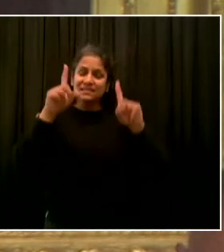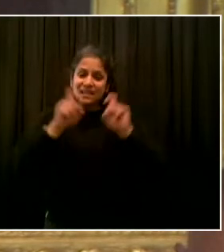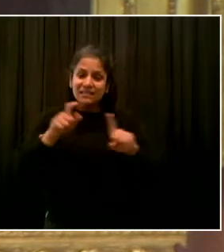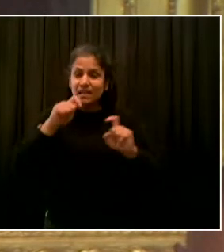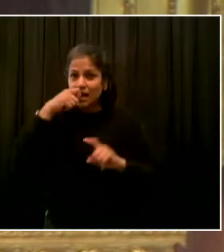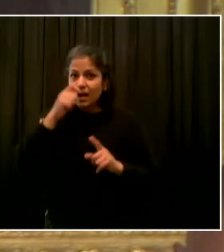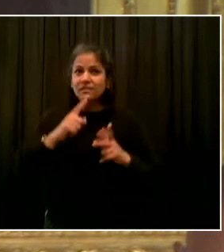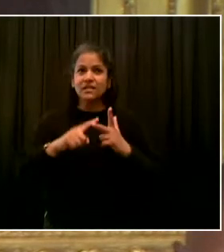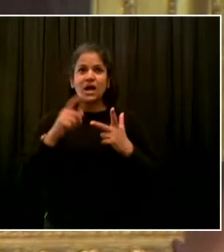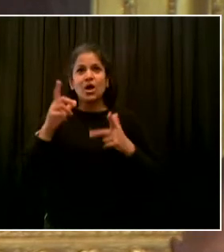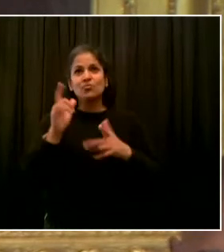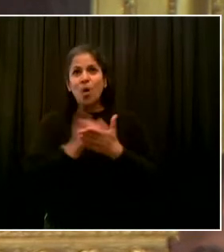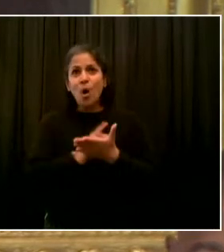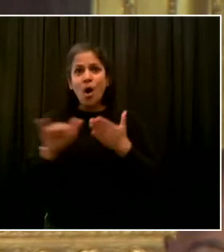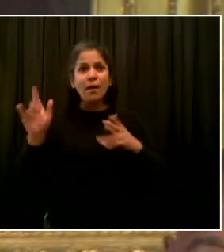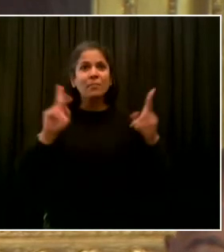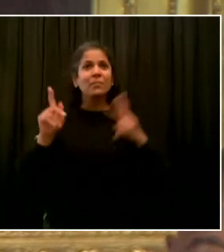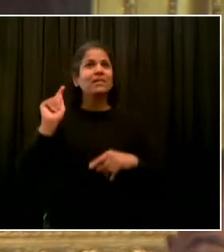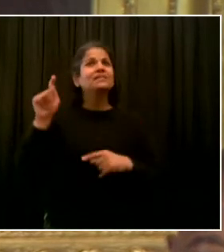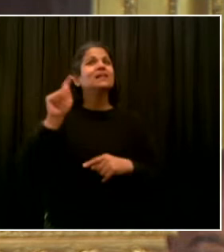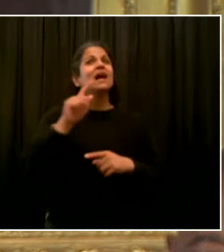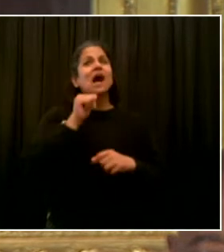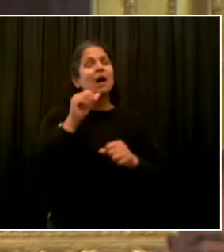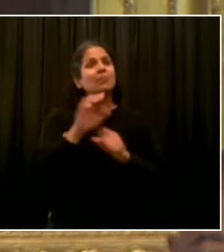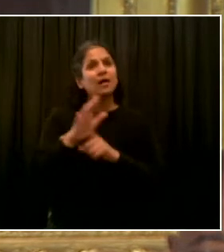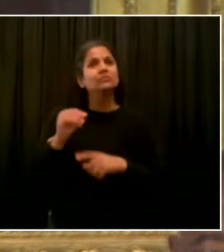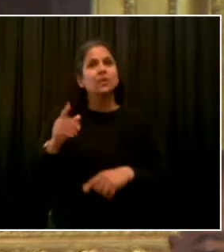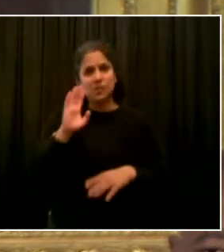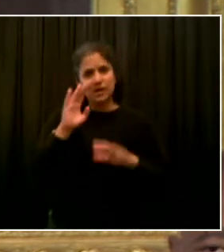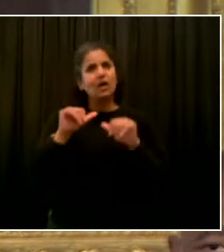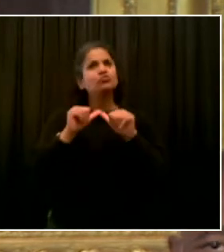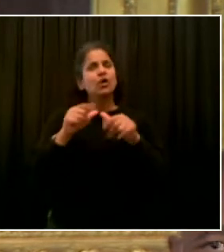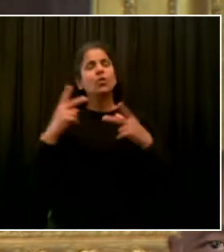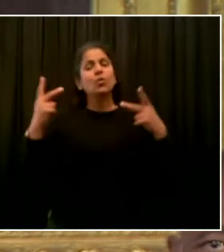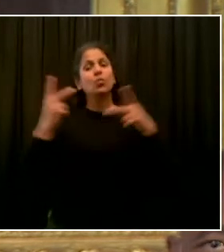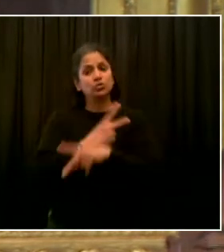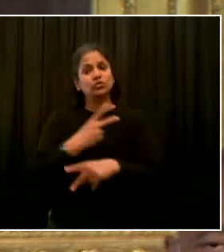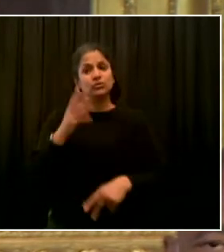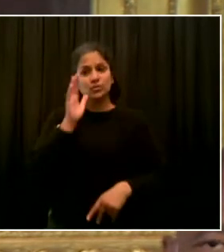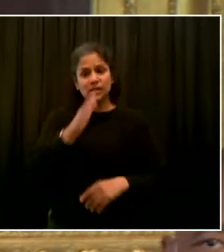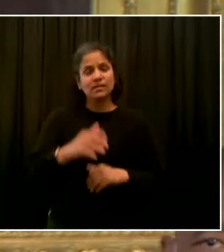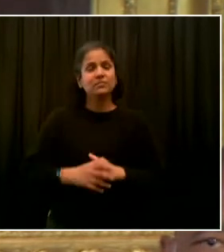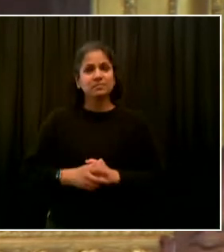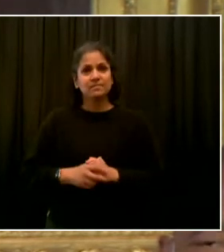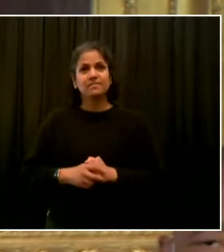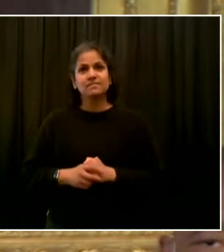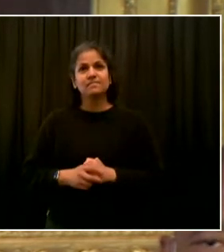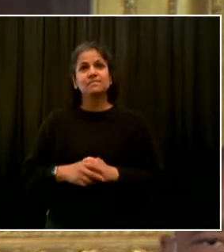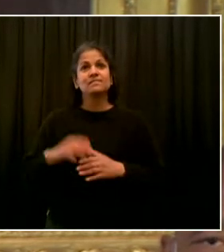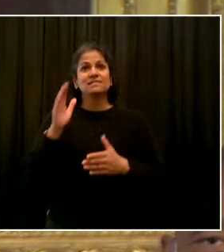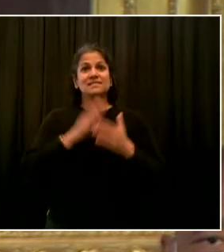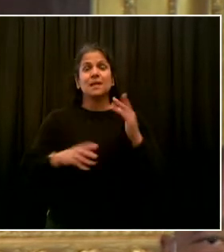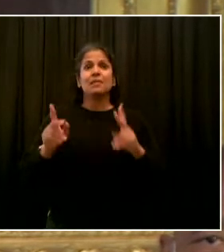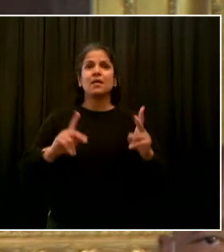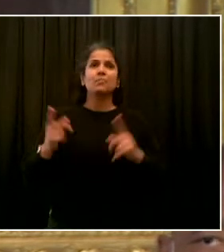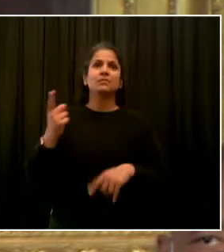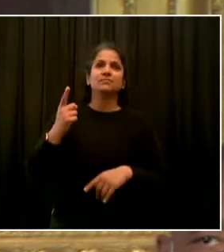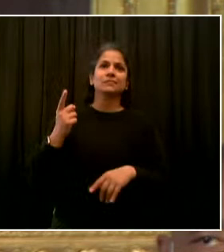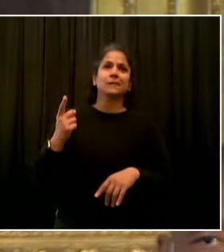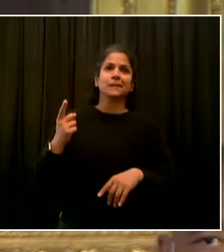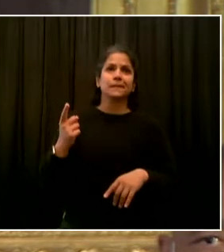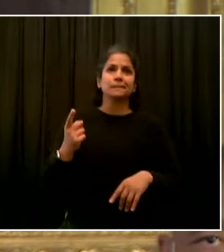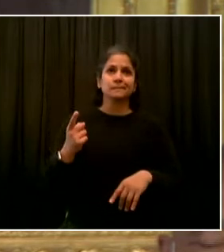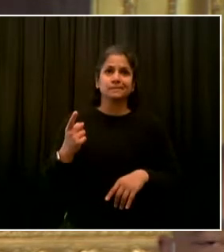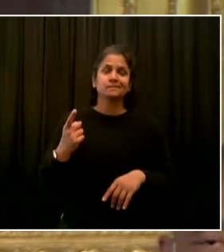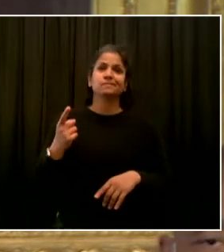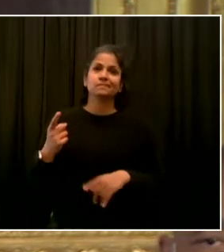will continue or even worsen. And if someone is turned away from these critical services because they are uninsured, what are the